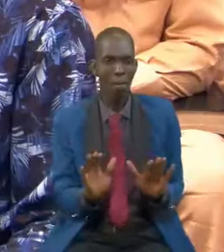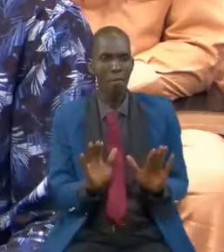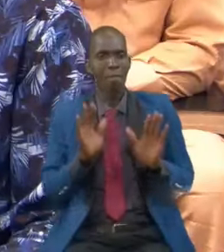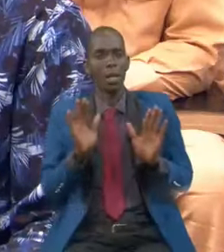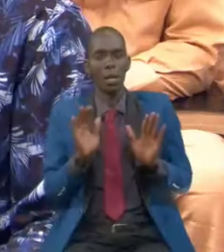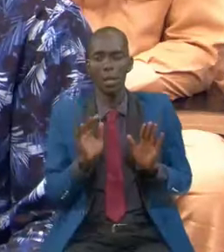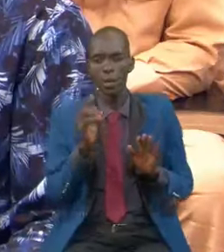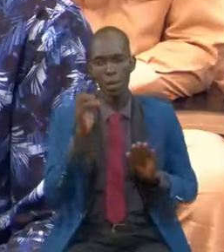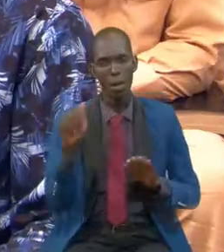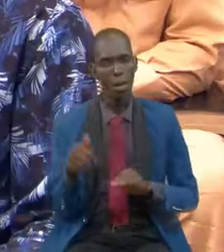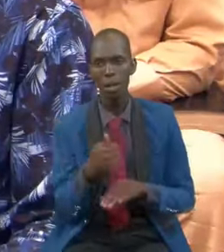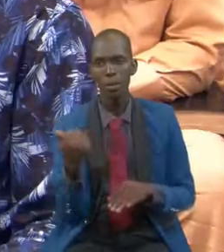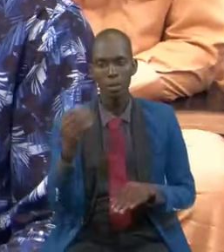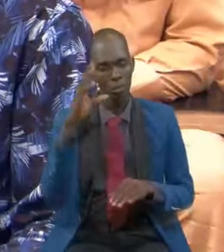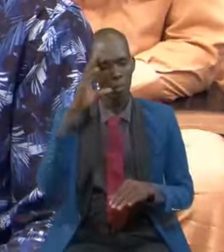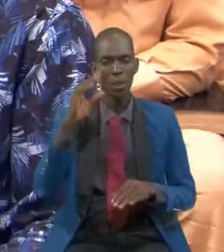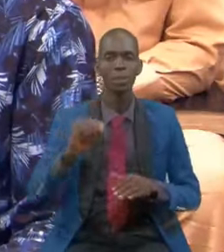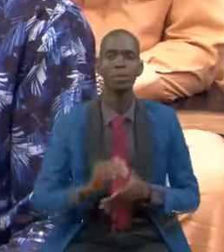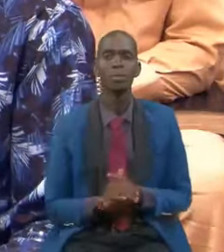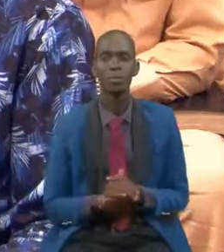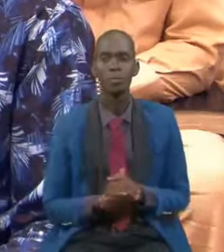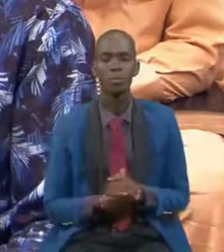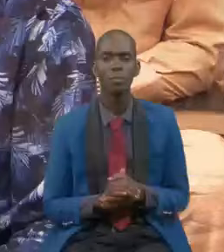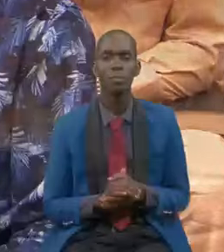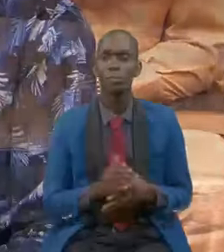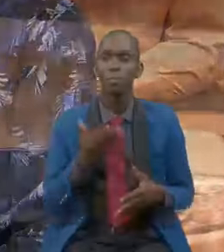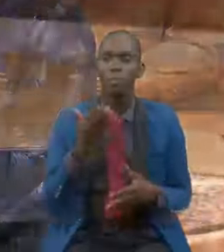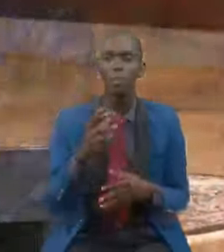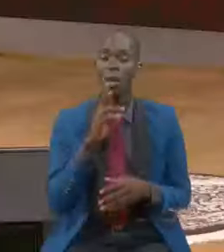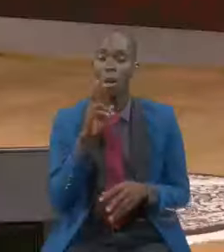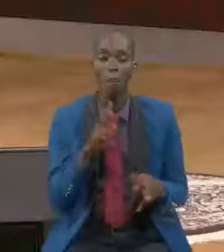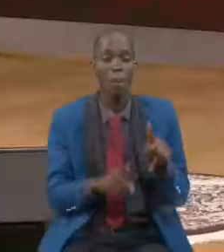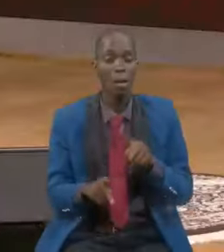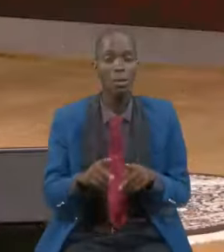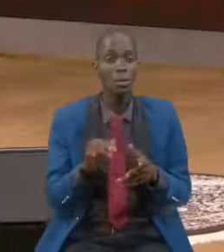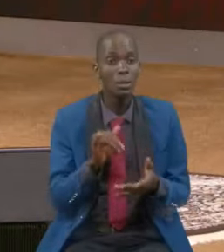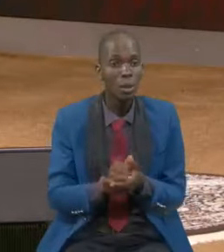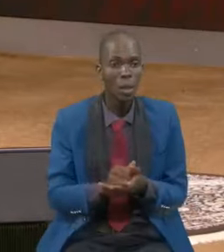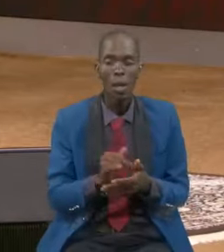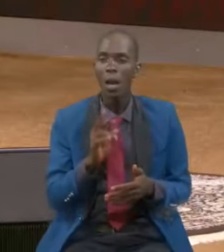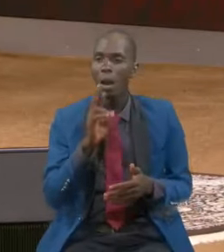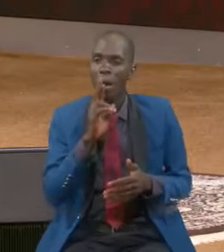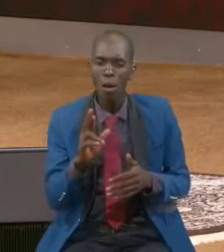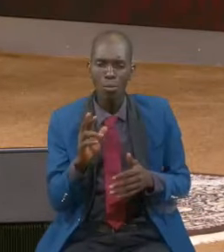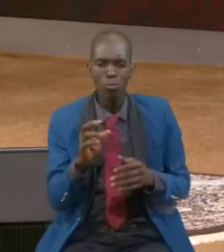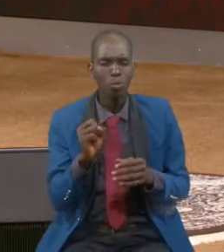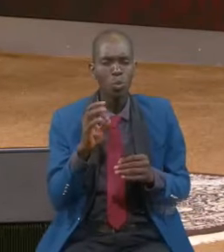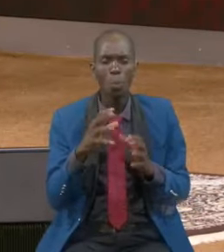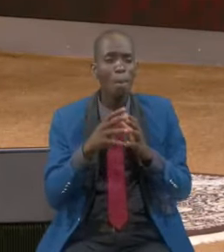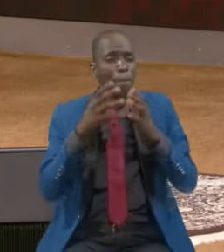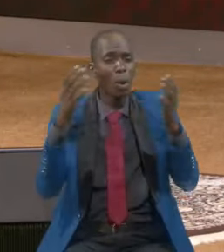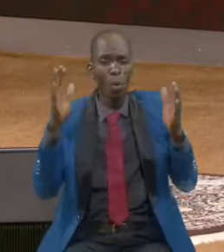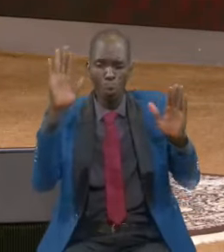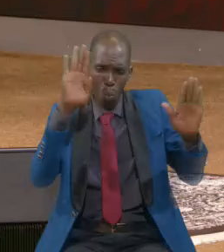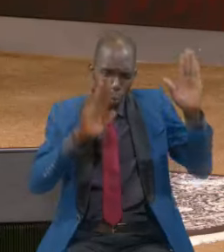carest thou for any man. There are people that care too much about what man will do